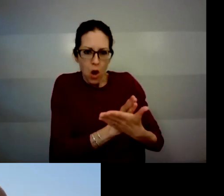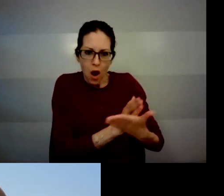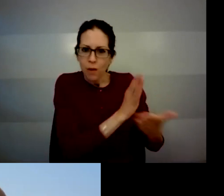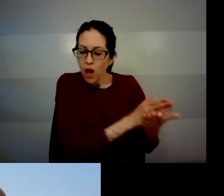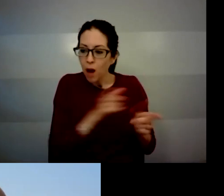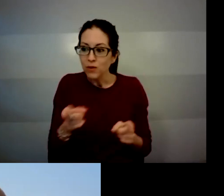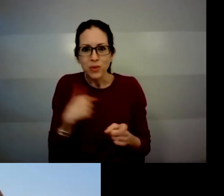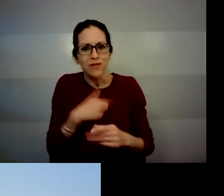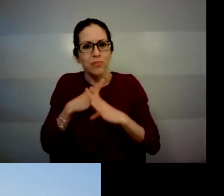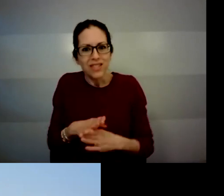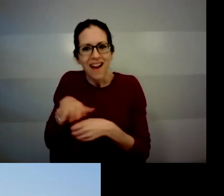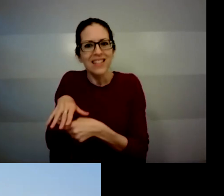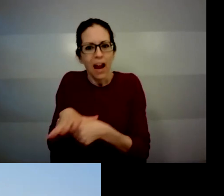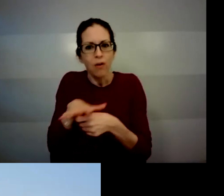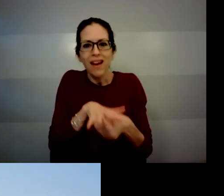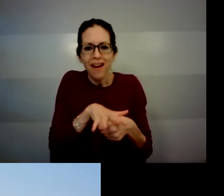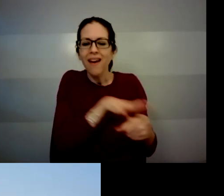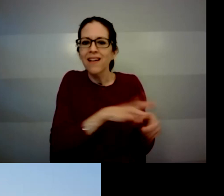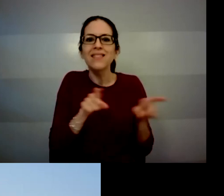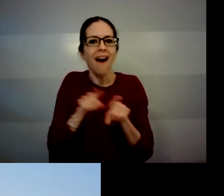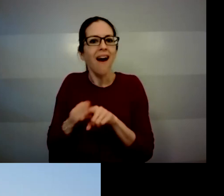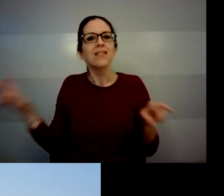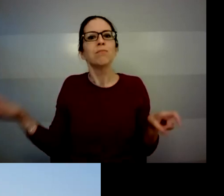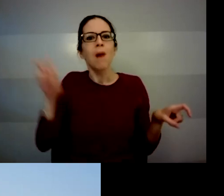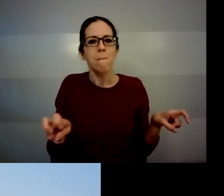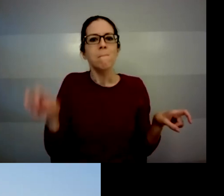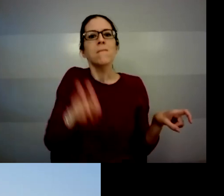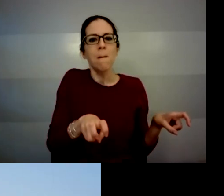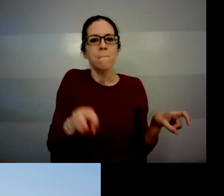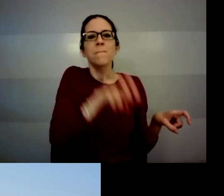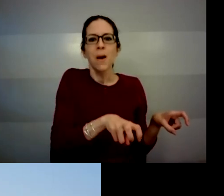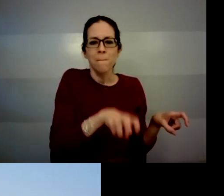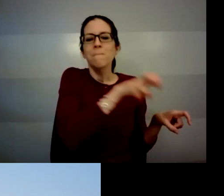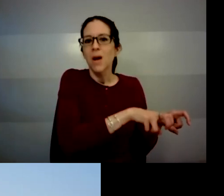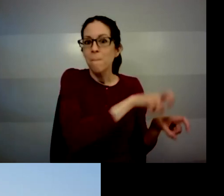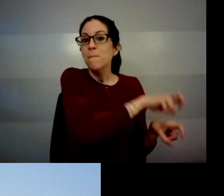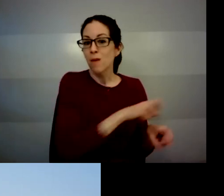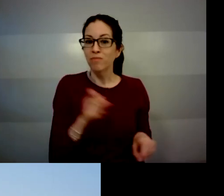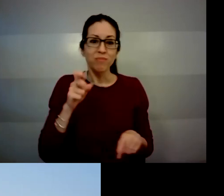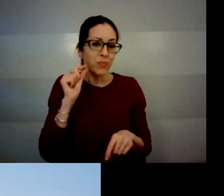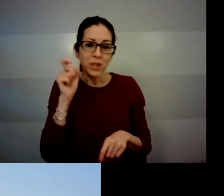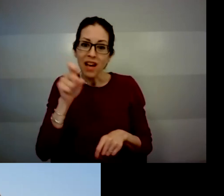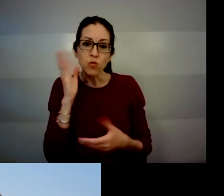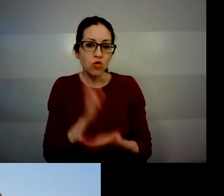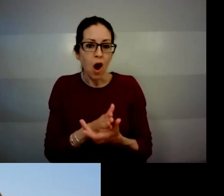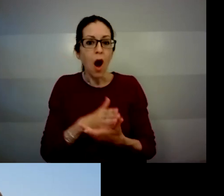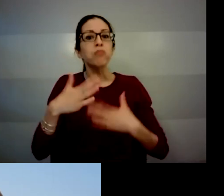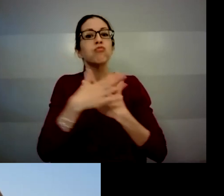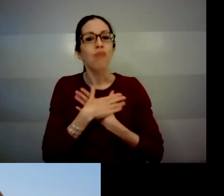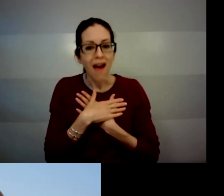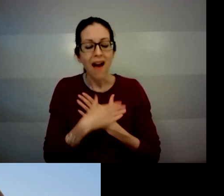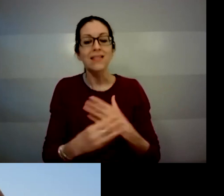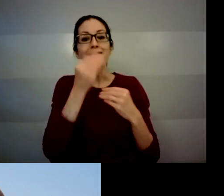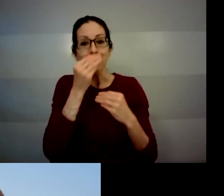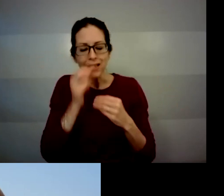Seems like we need to do a lot of work to protect them. So this work that you're doing in Central and South America to protect